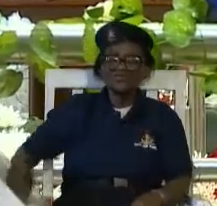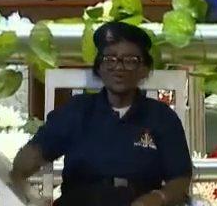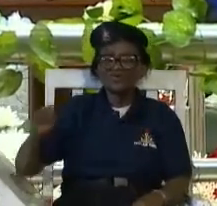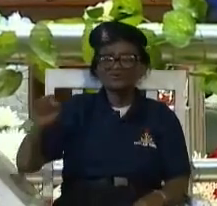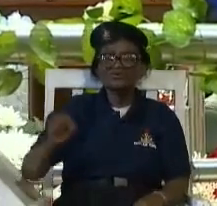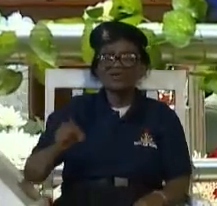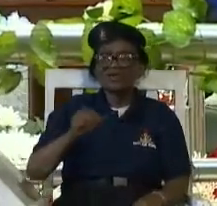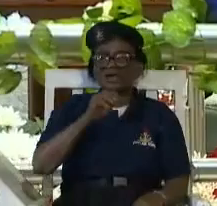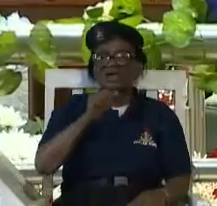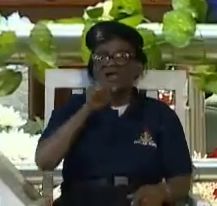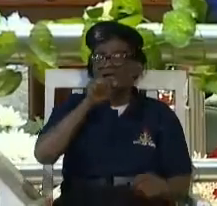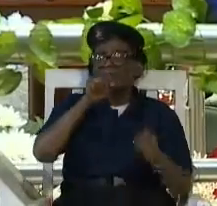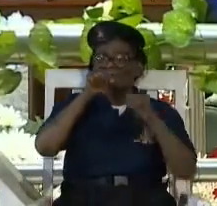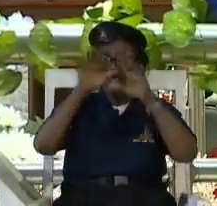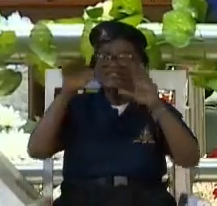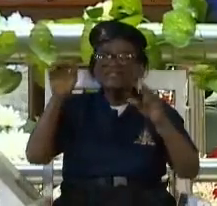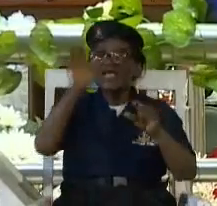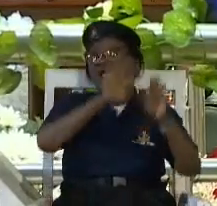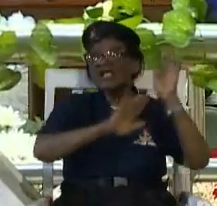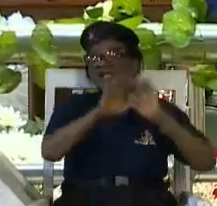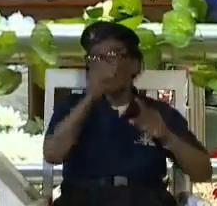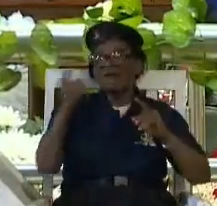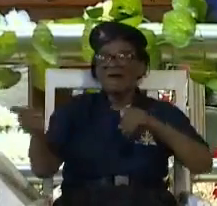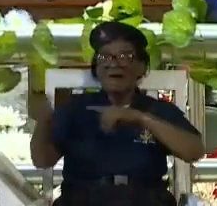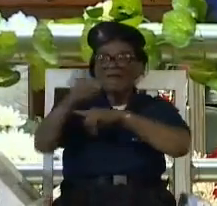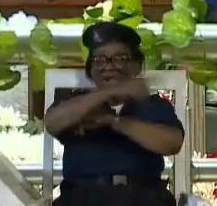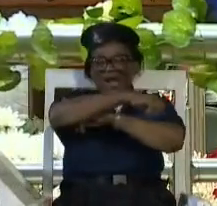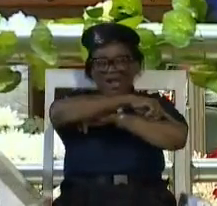Bless the Ancient of Days.